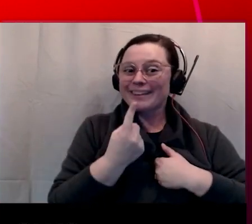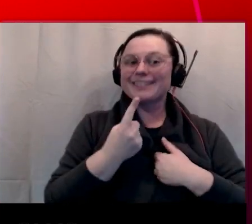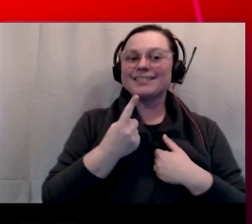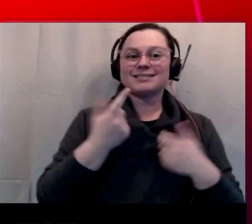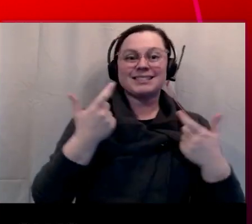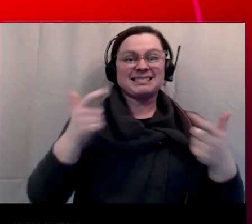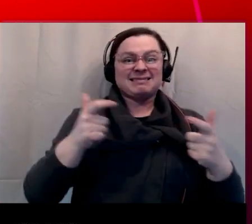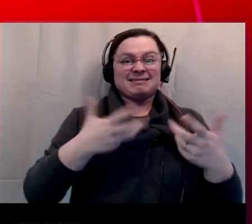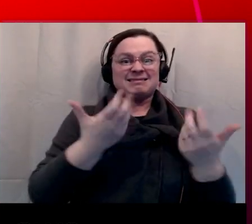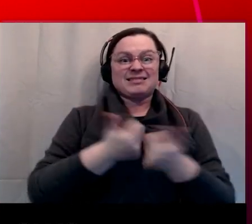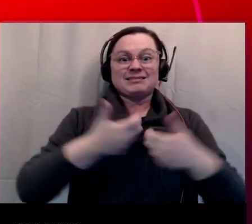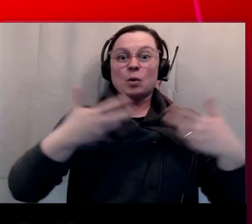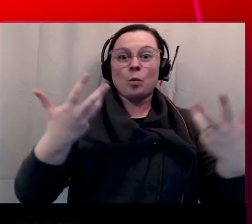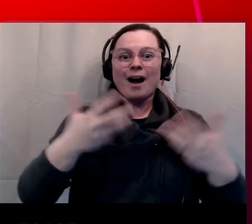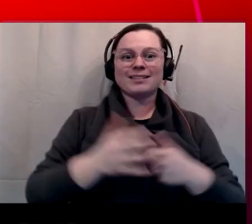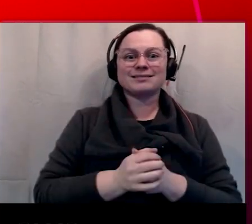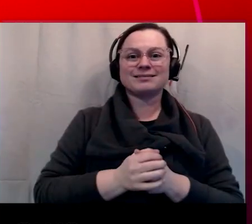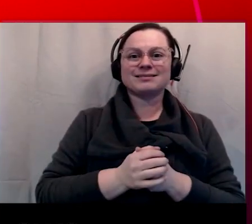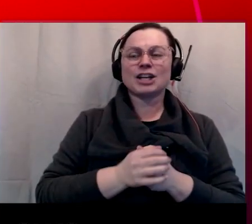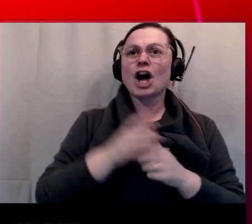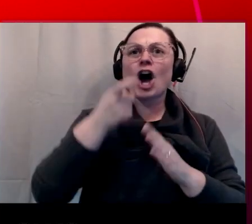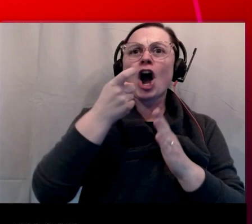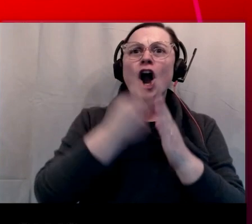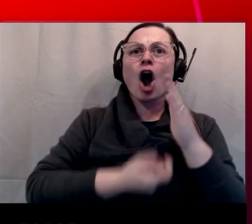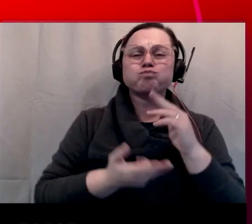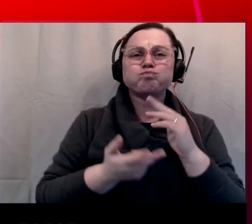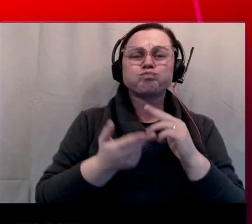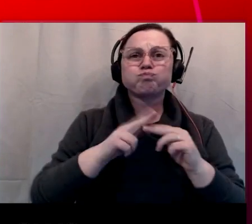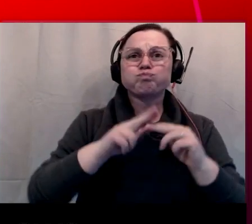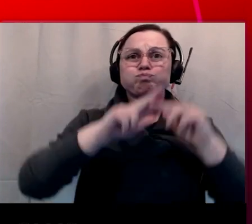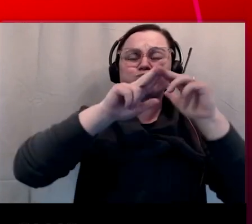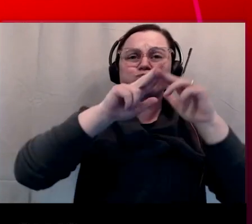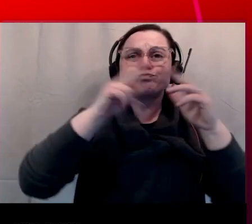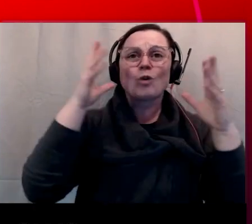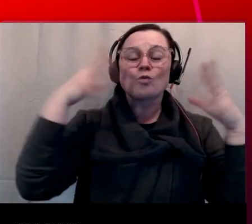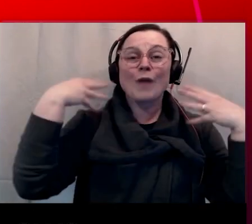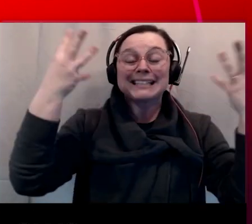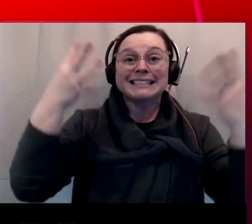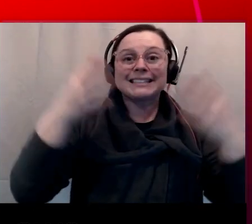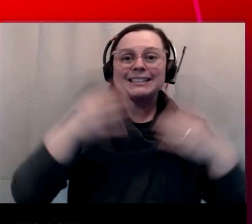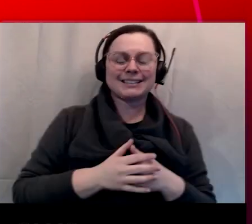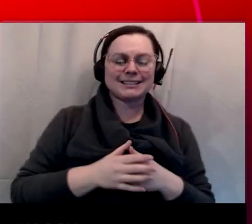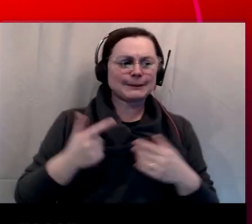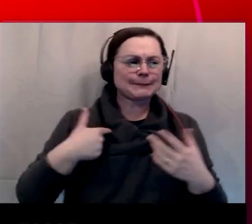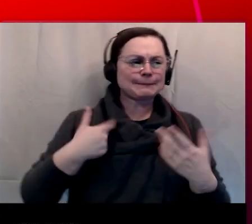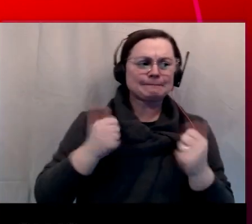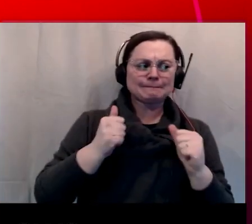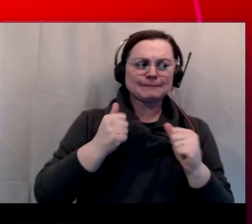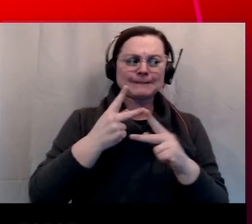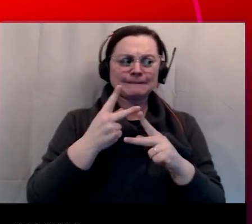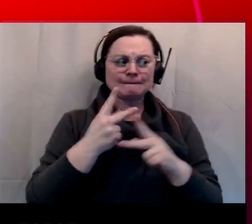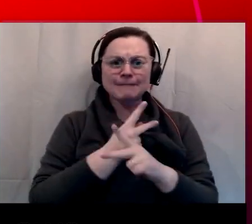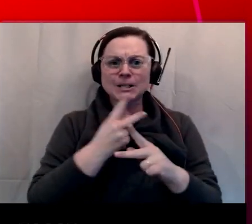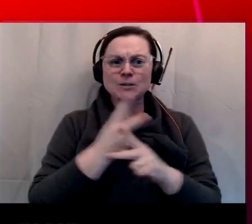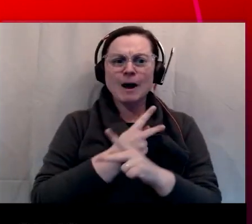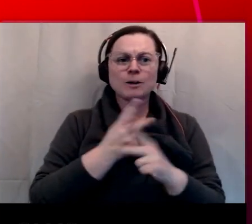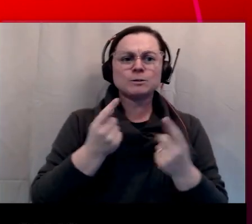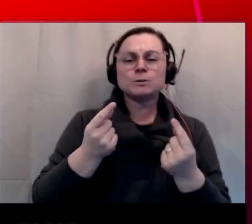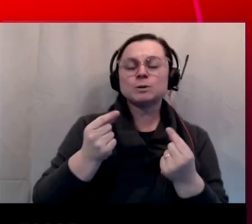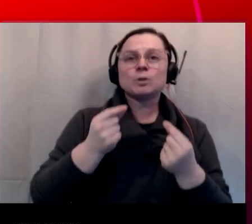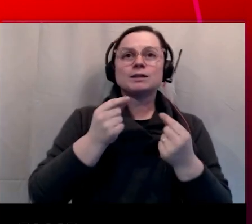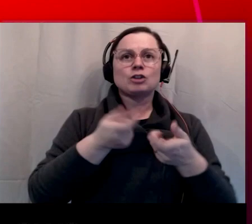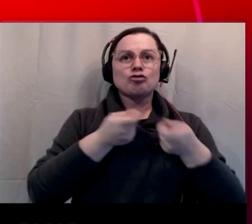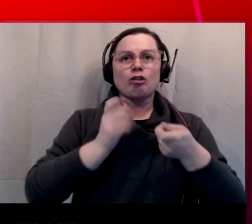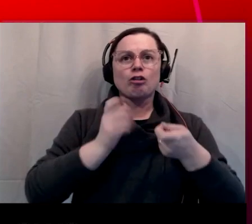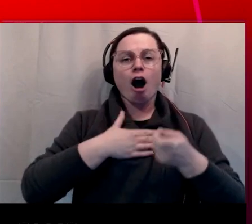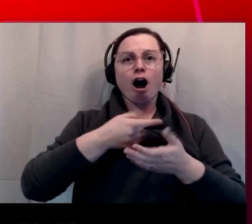was crazy cost increases. And so I was looking for solutions that would help us control our costs. And I pretty much tried